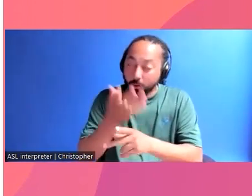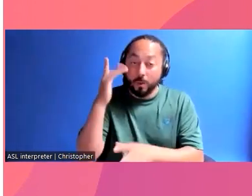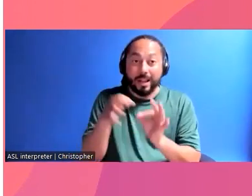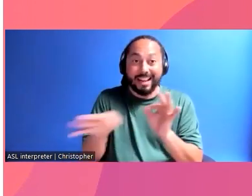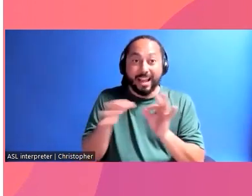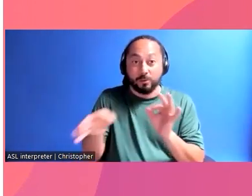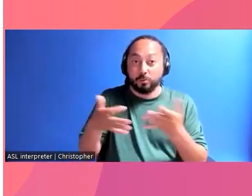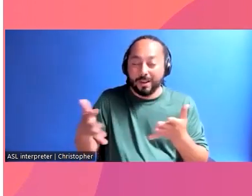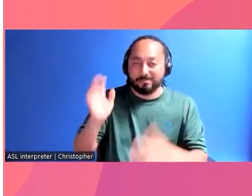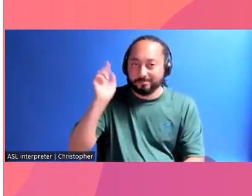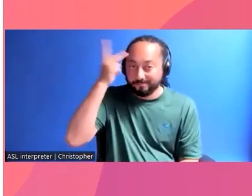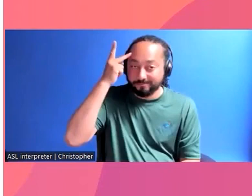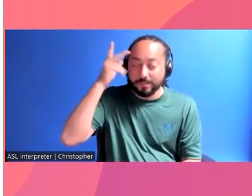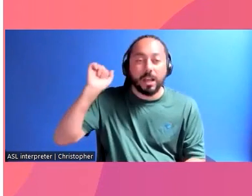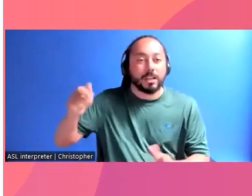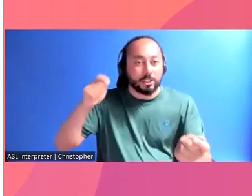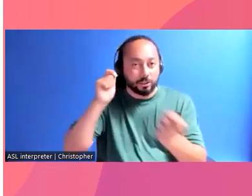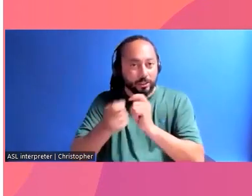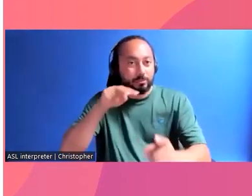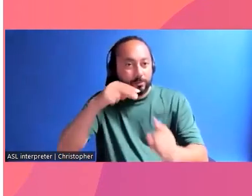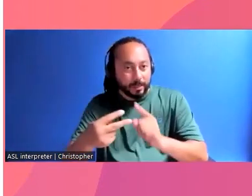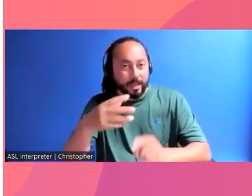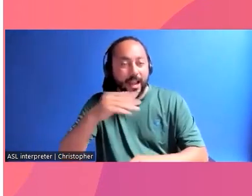political and it can shape perspectives and narratives.